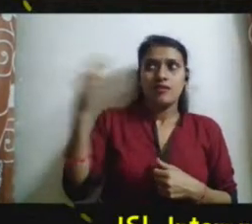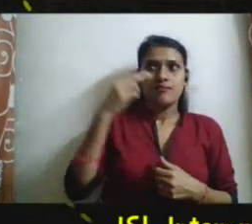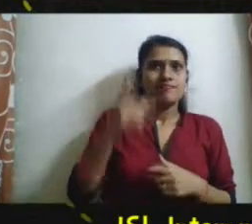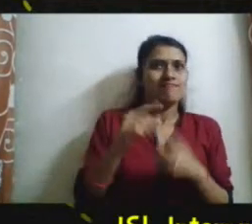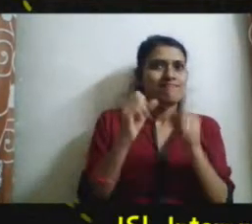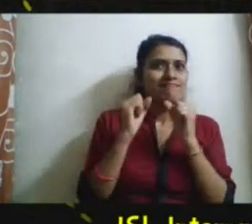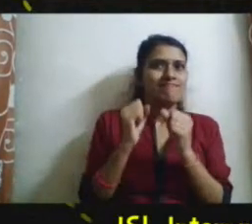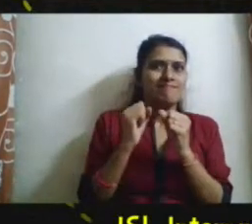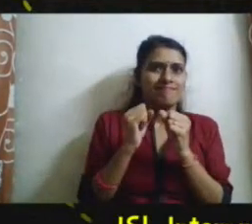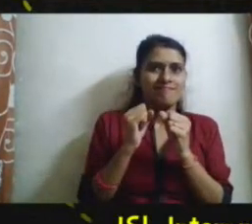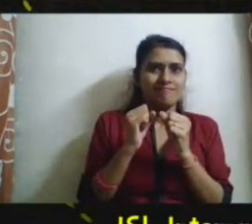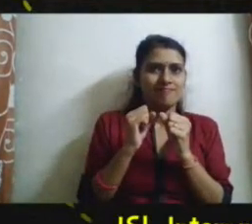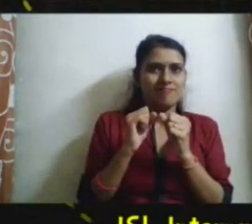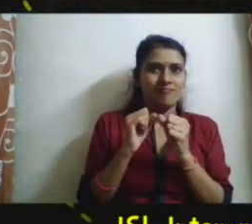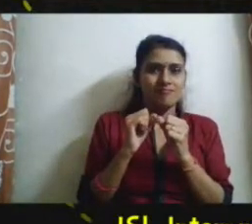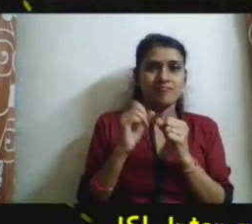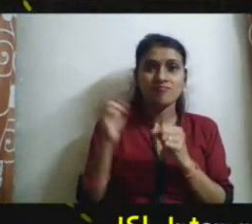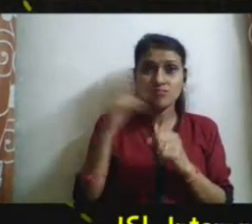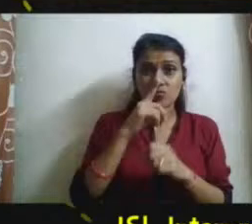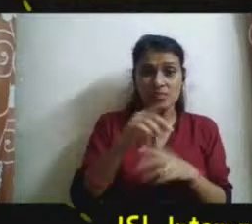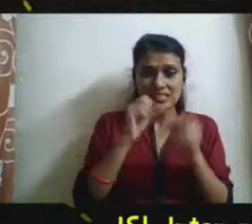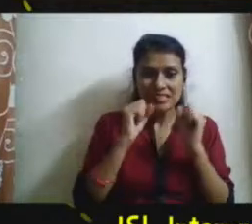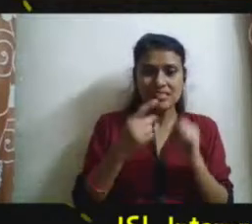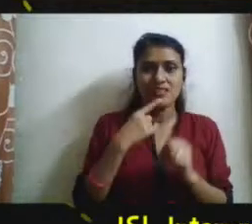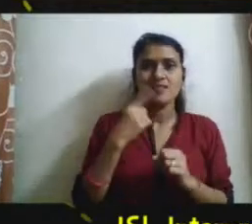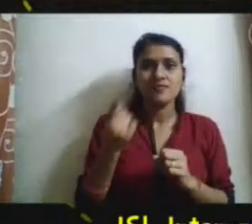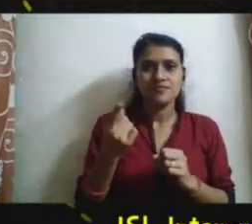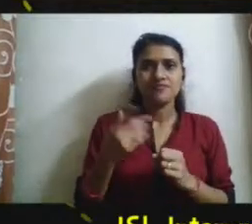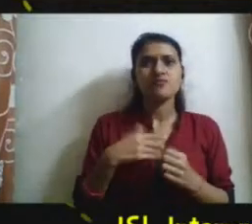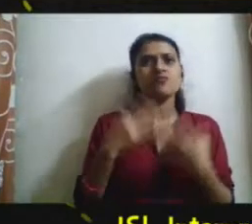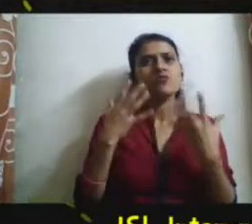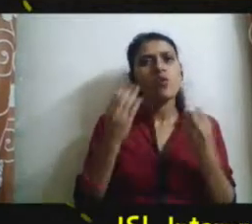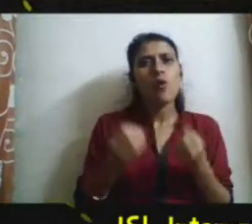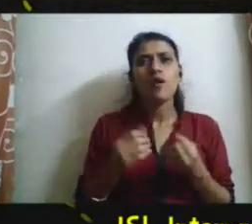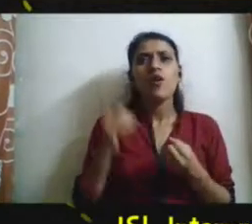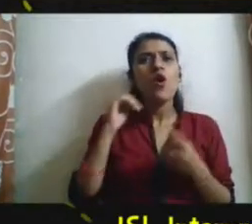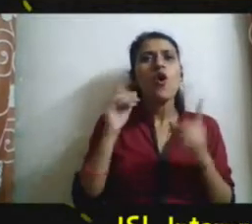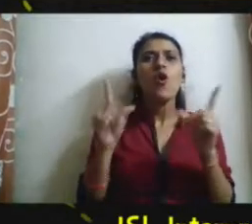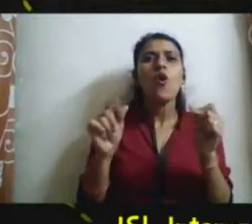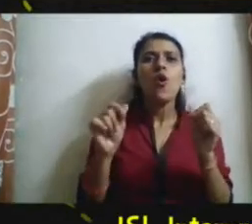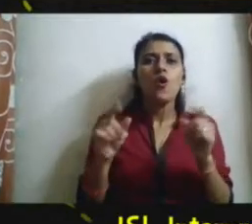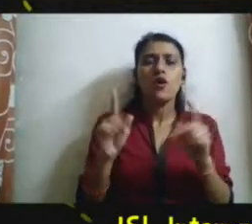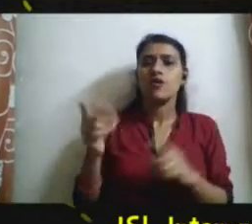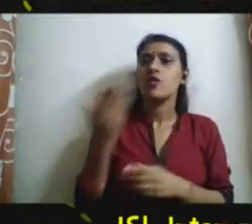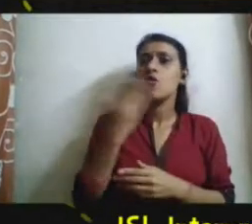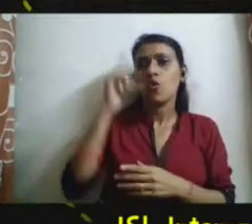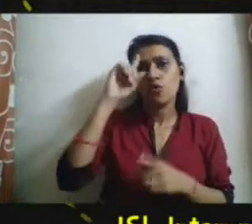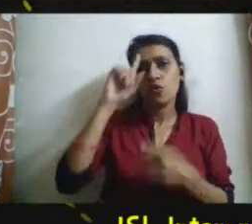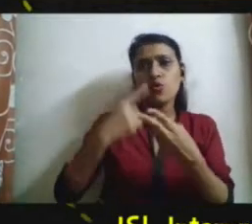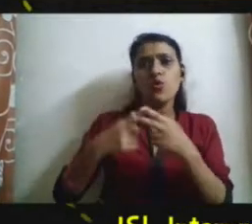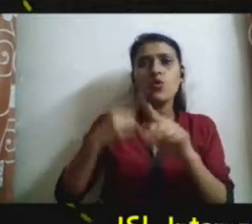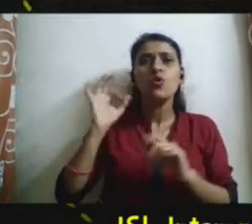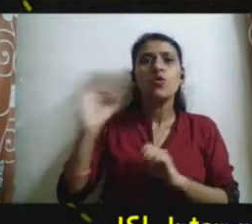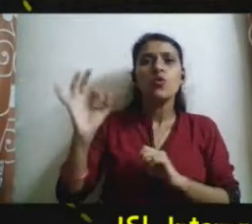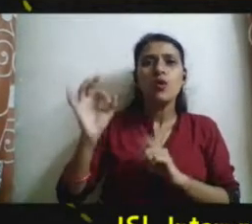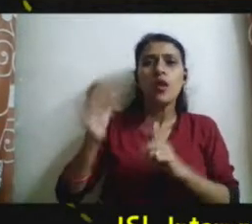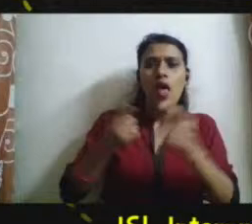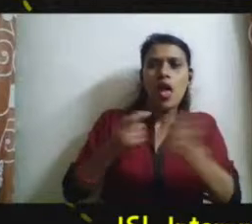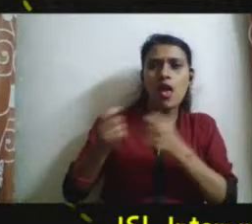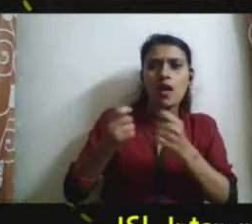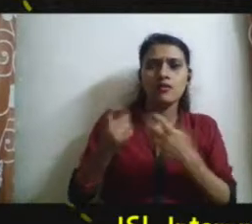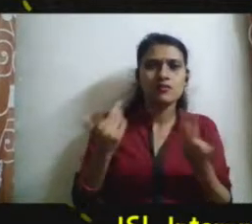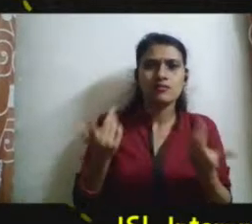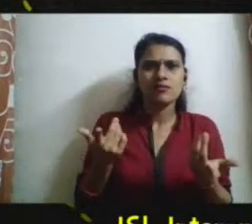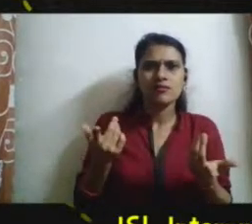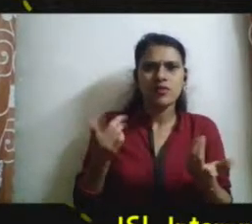even considered difficult if you say, I want an audio engineer who is qualified to handle sound for me. How unreasonable is